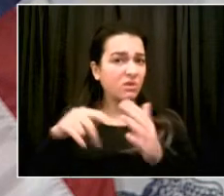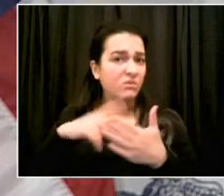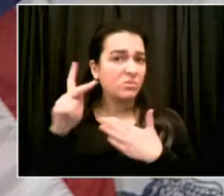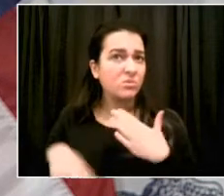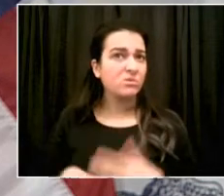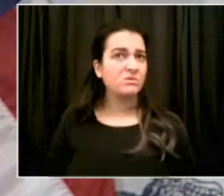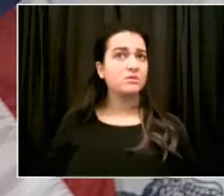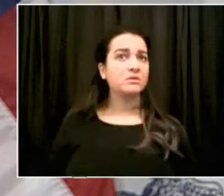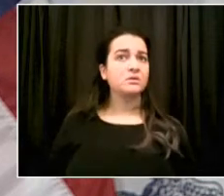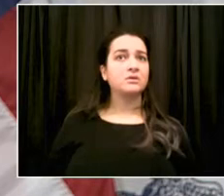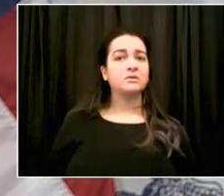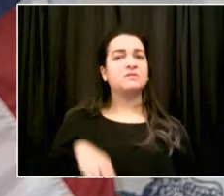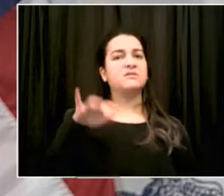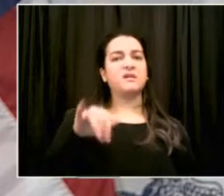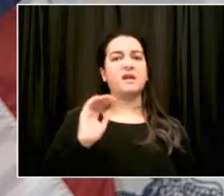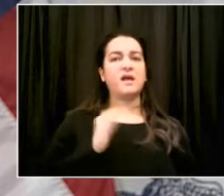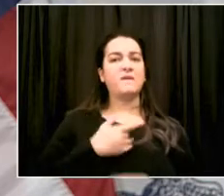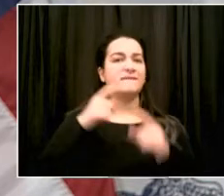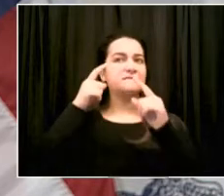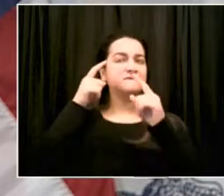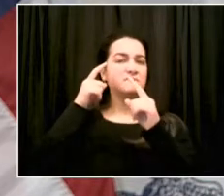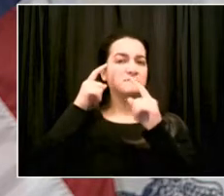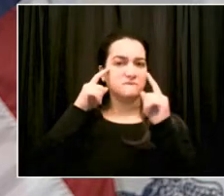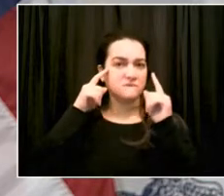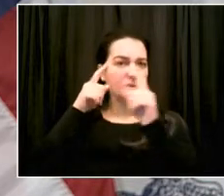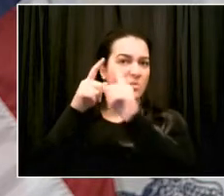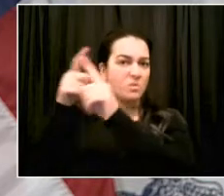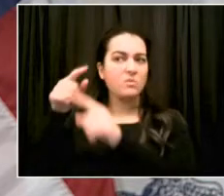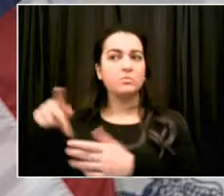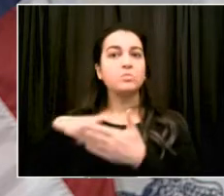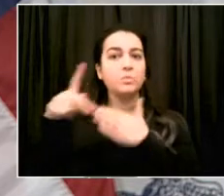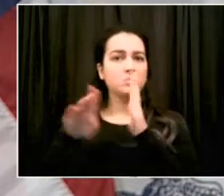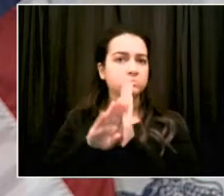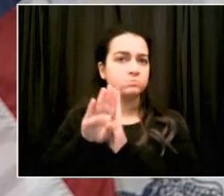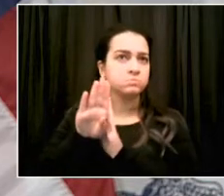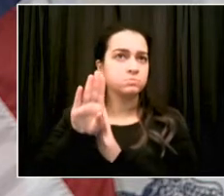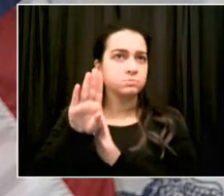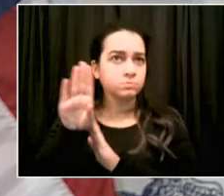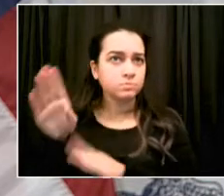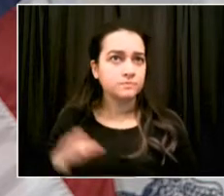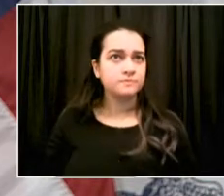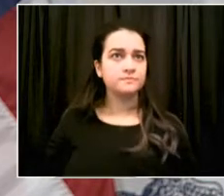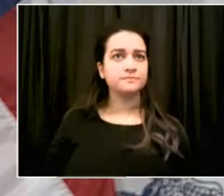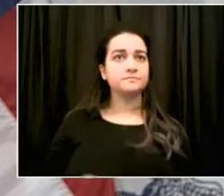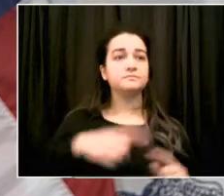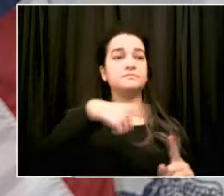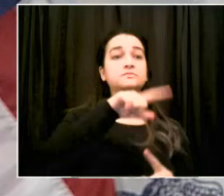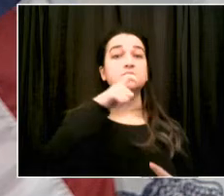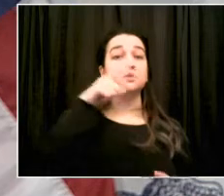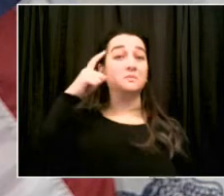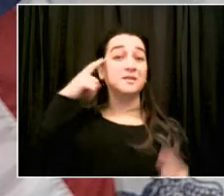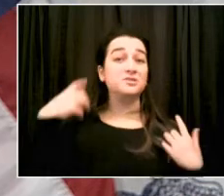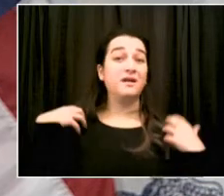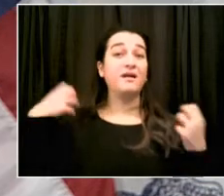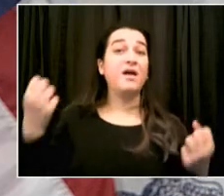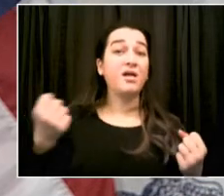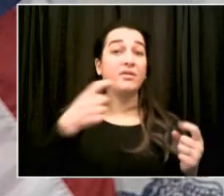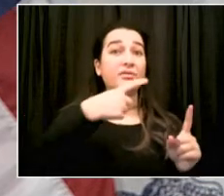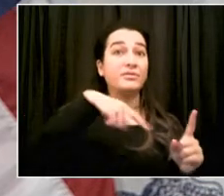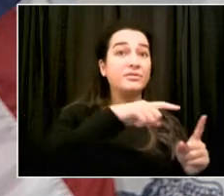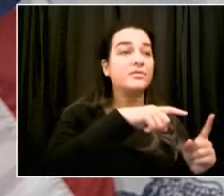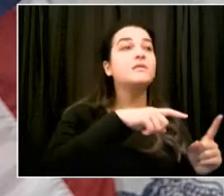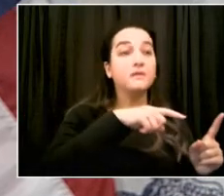sure that folks who have mental health challenges get connected to services. That's the key. Reaching people as early as